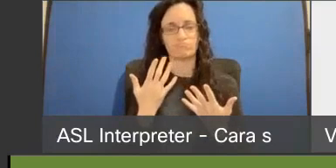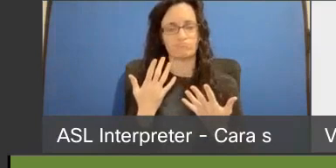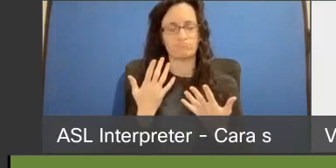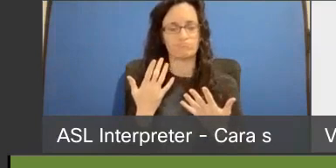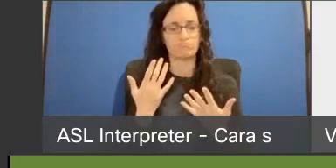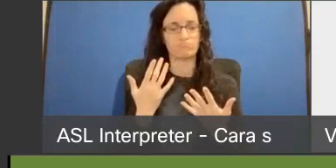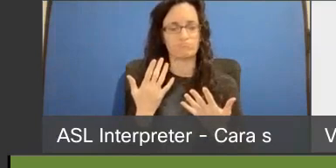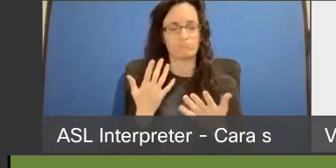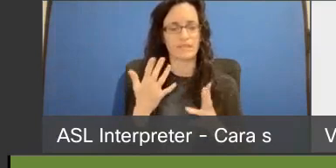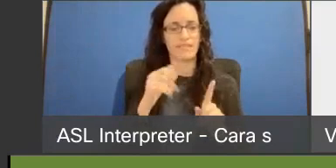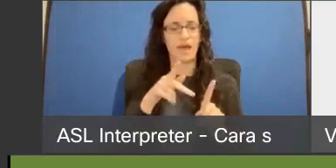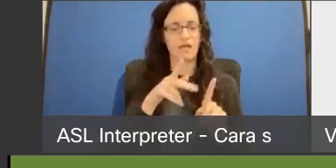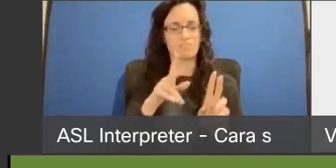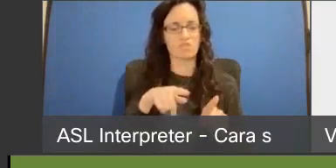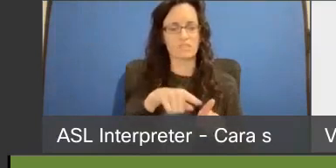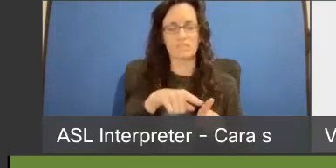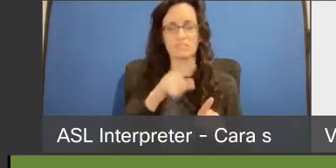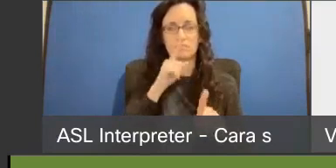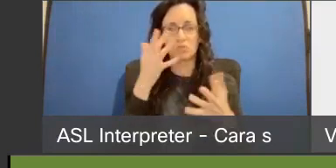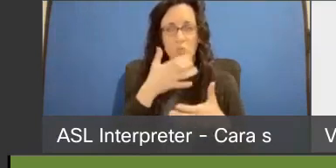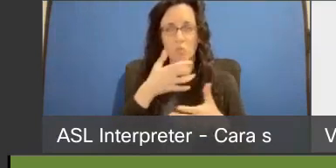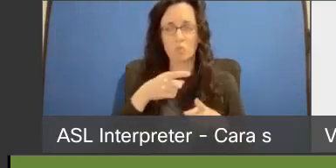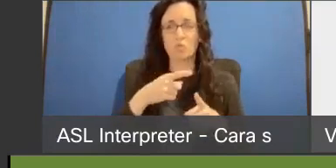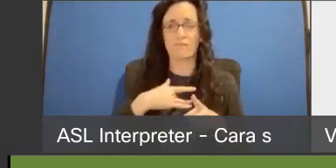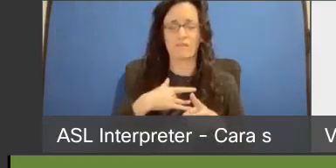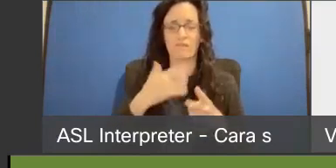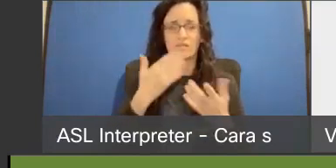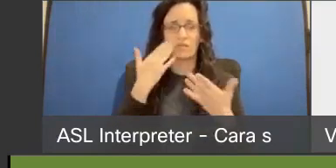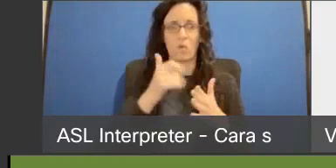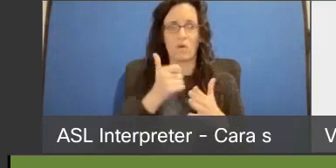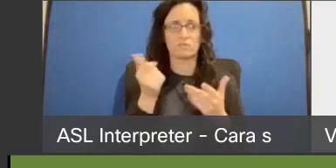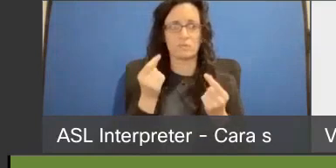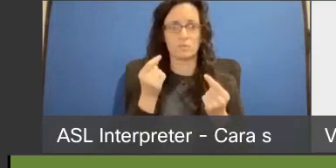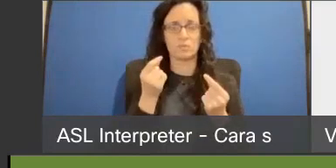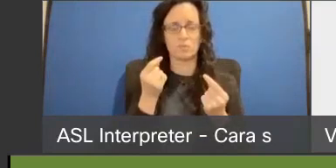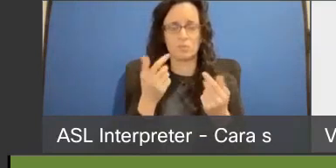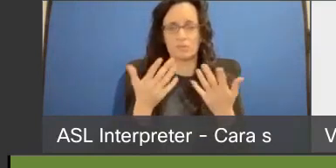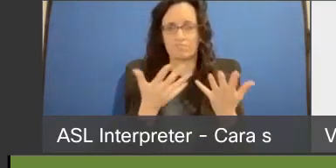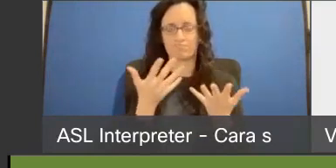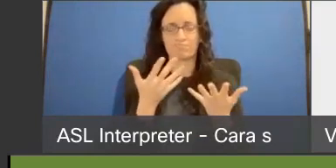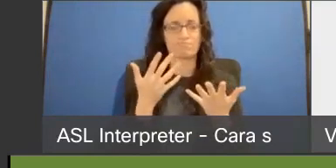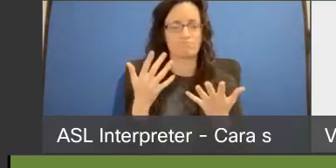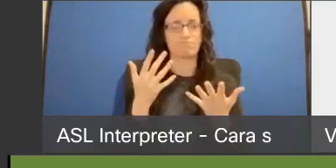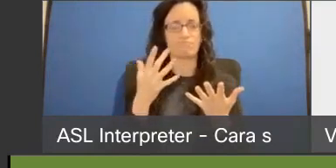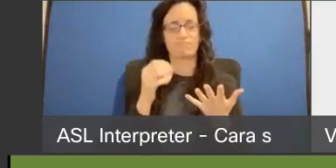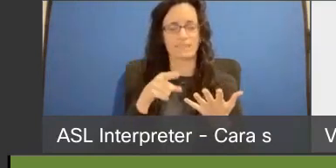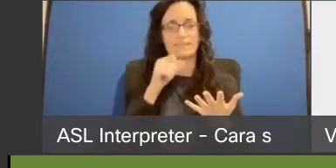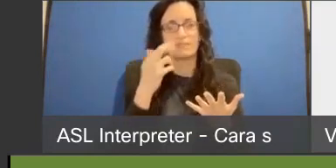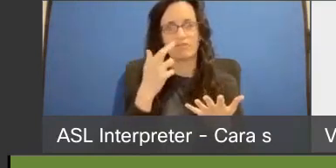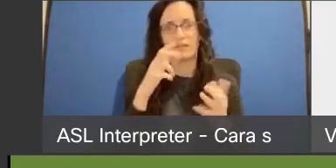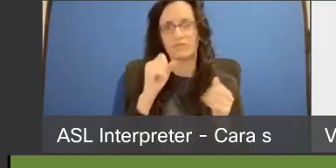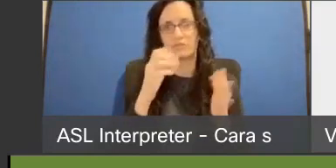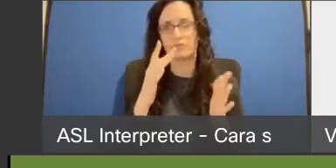sort of like a dark place. They felt like they were backed into a corner psychologically. And at that moment, the real tragedy was that they didn't realize they could reach out to